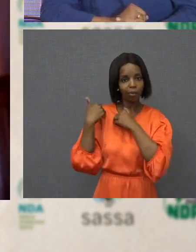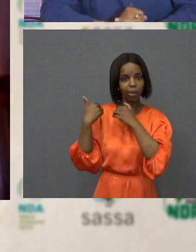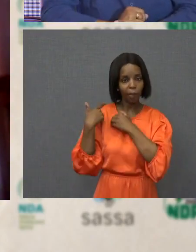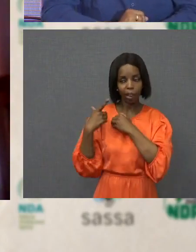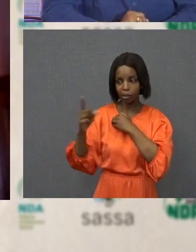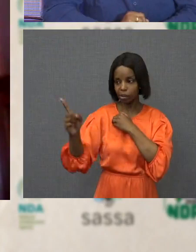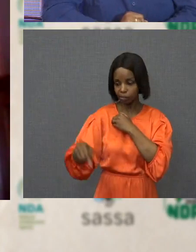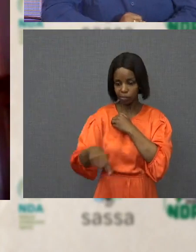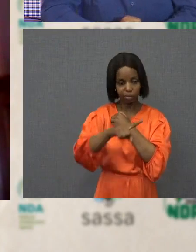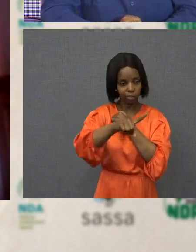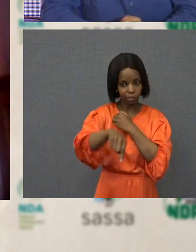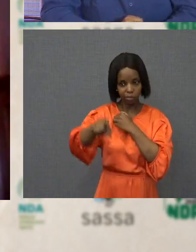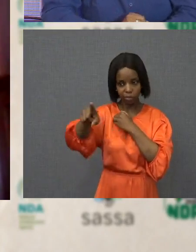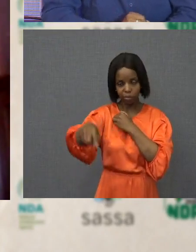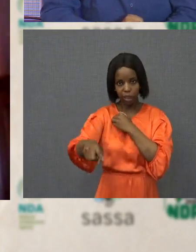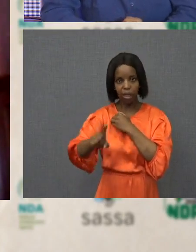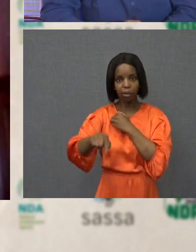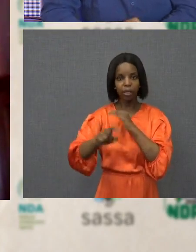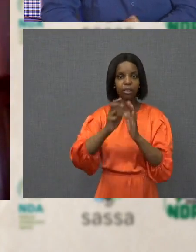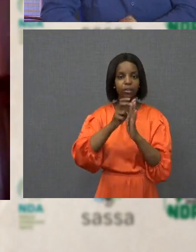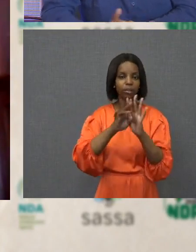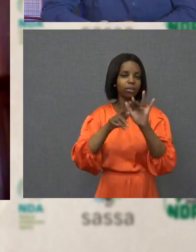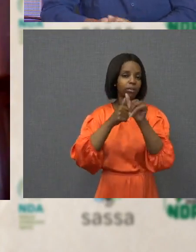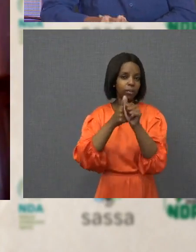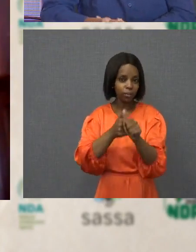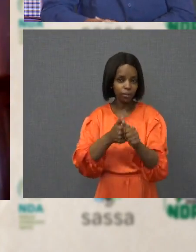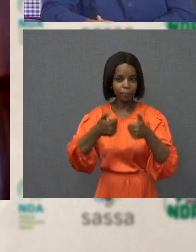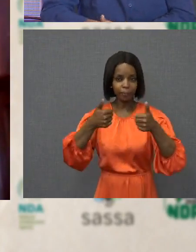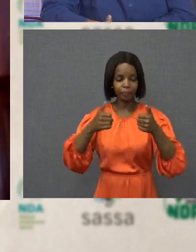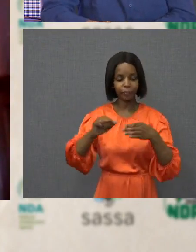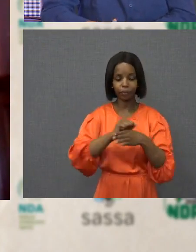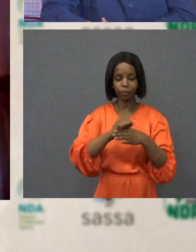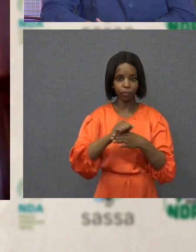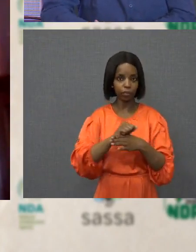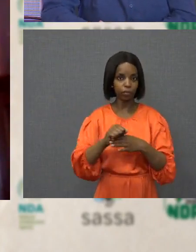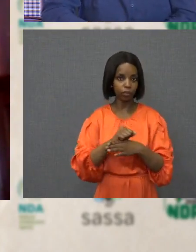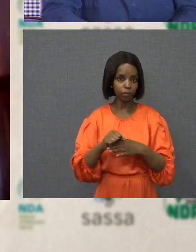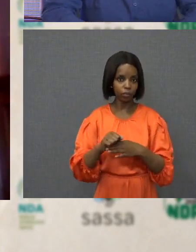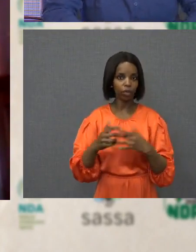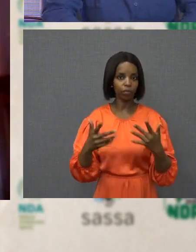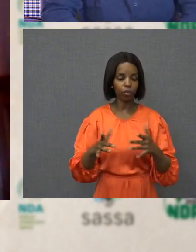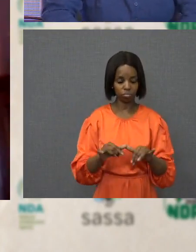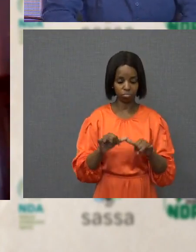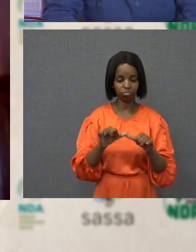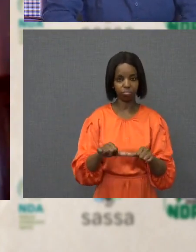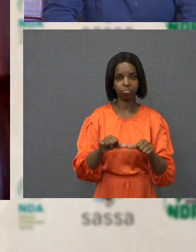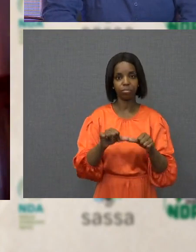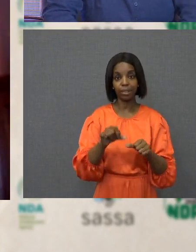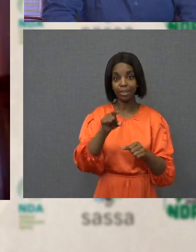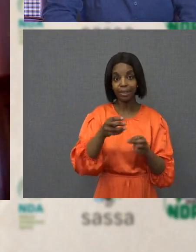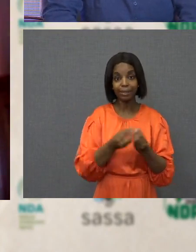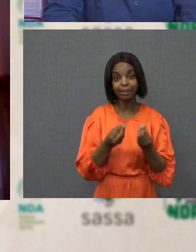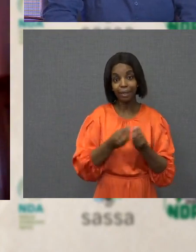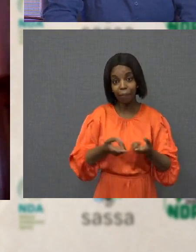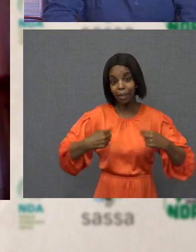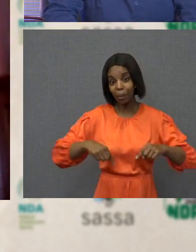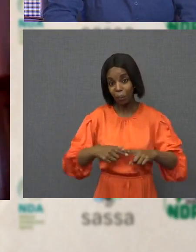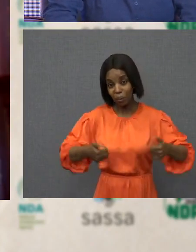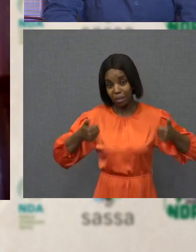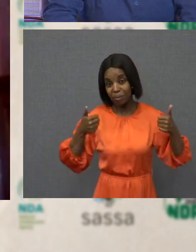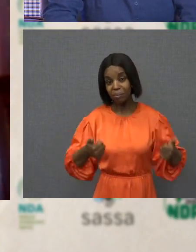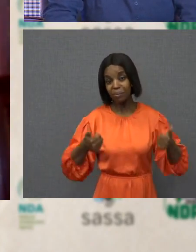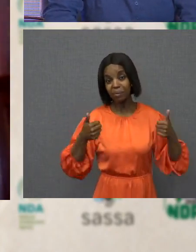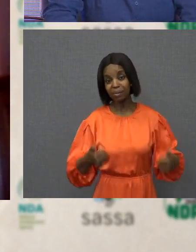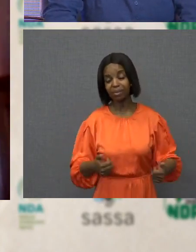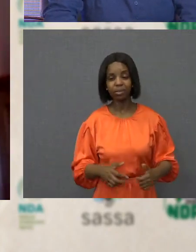accountability, compliance, and good practices to move on, which is not something we are very good at,